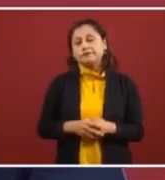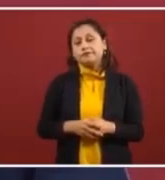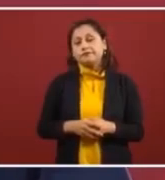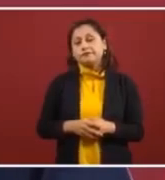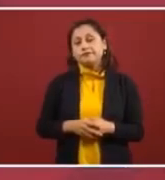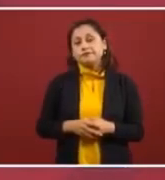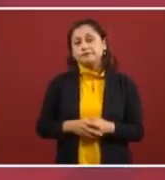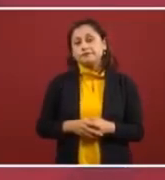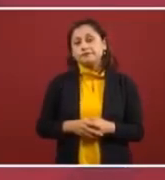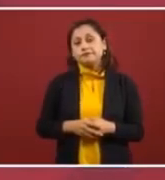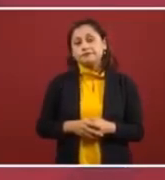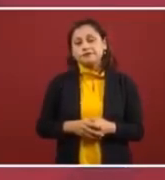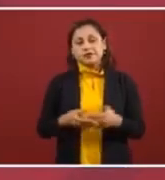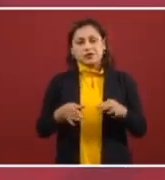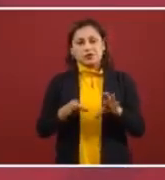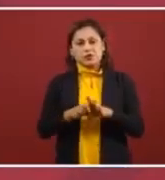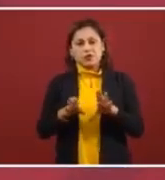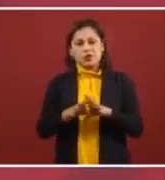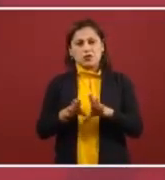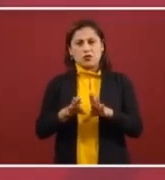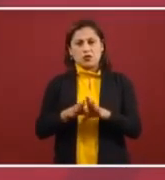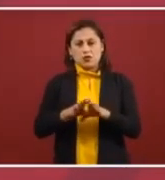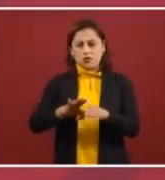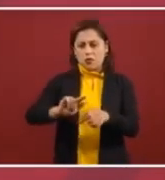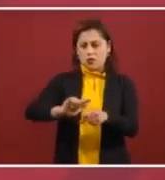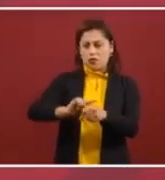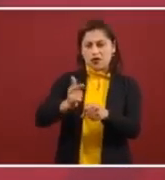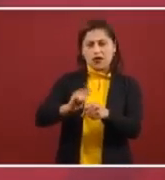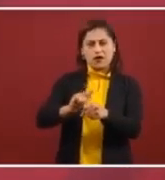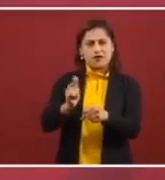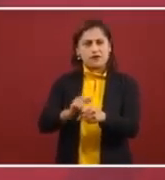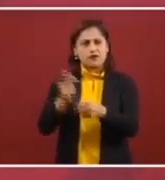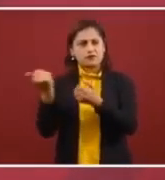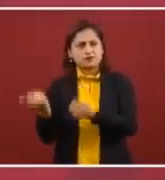but if we can distribute the drinks